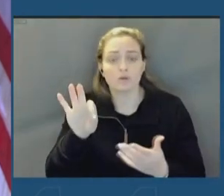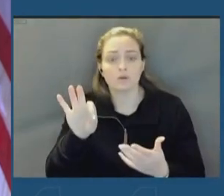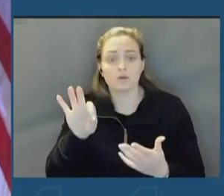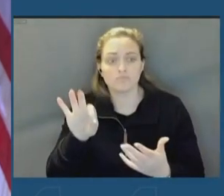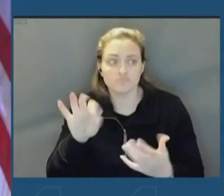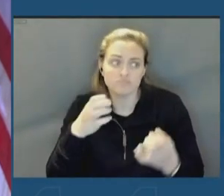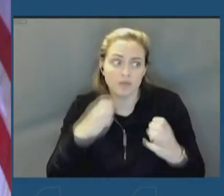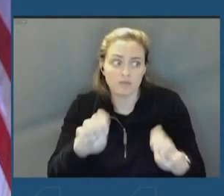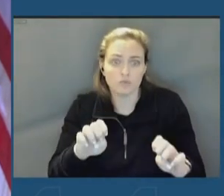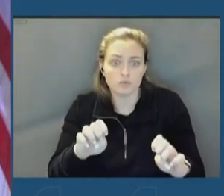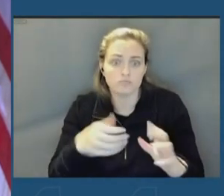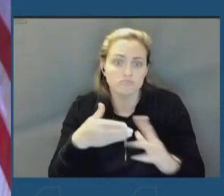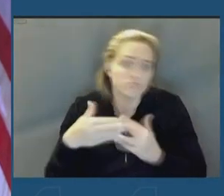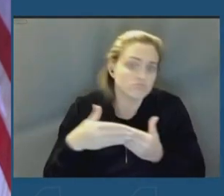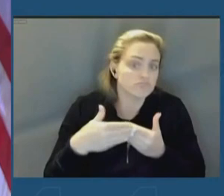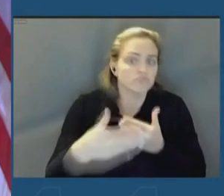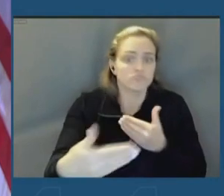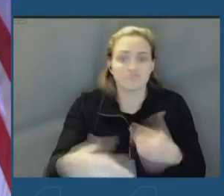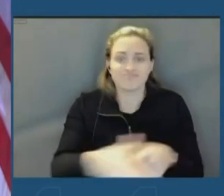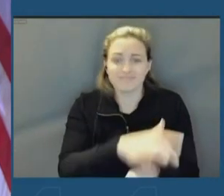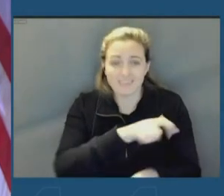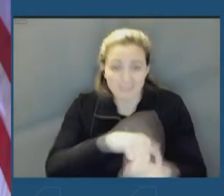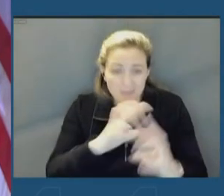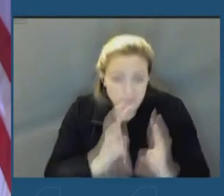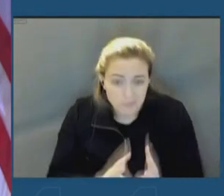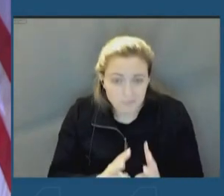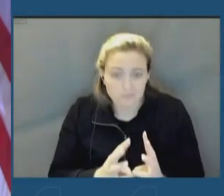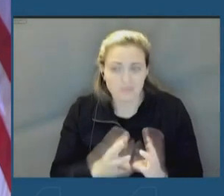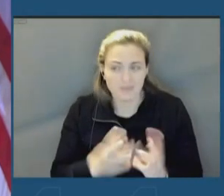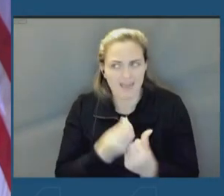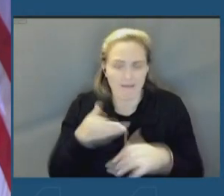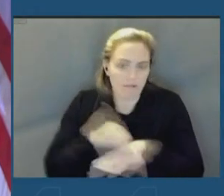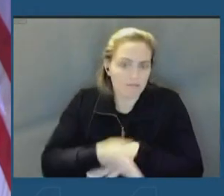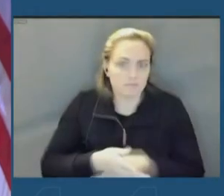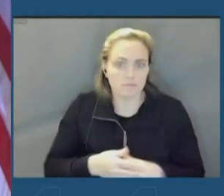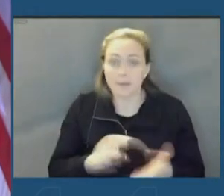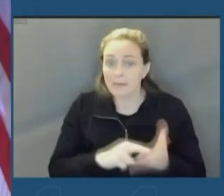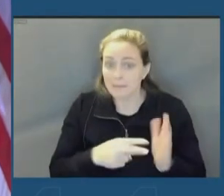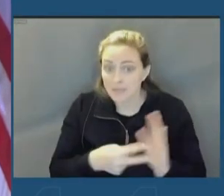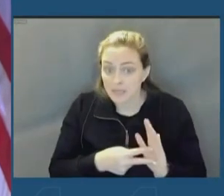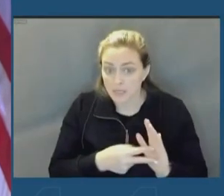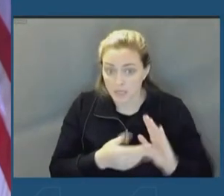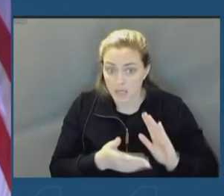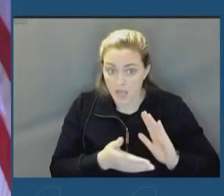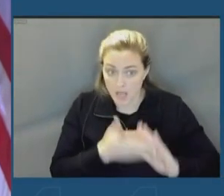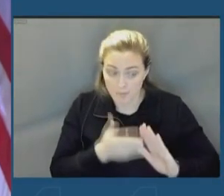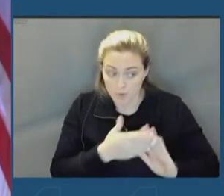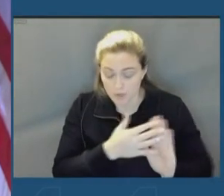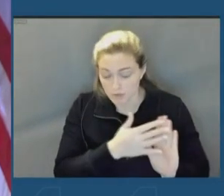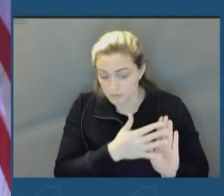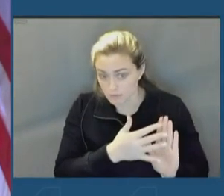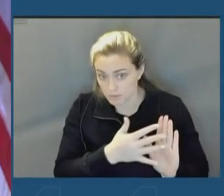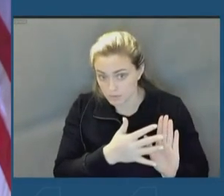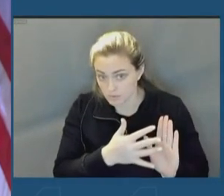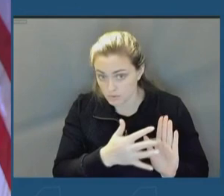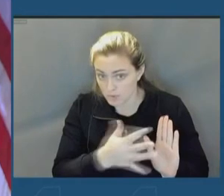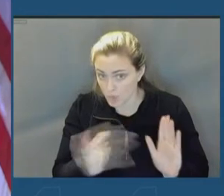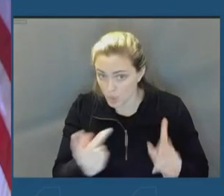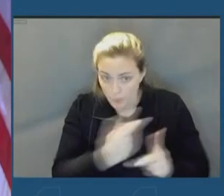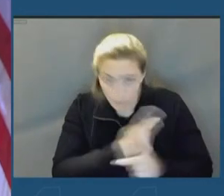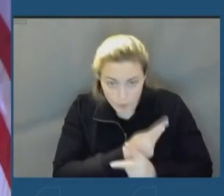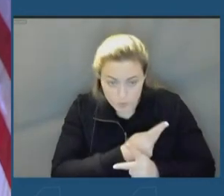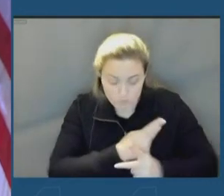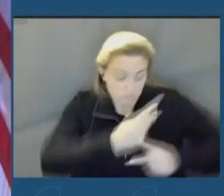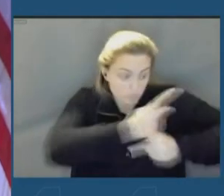efforts throughout the blizzard and its aftermath, meaning they operated through the worst of the